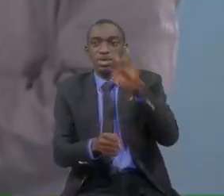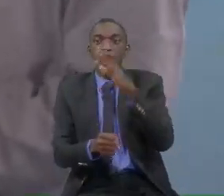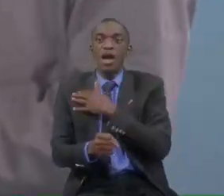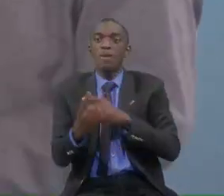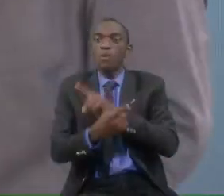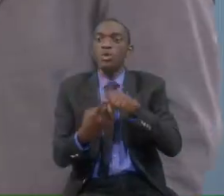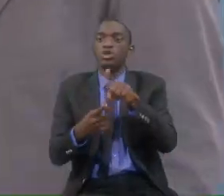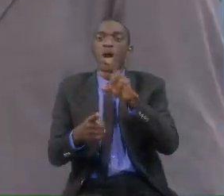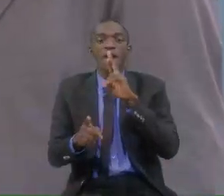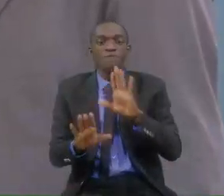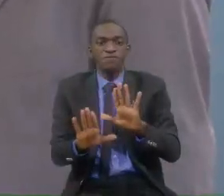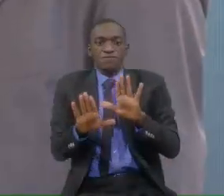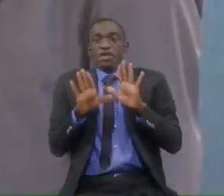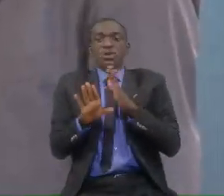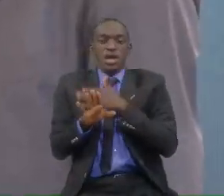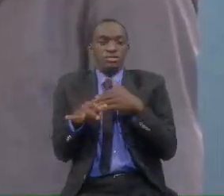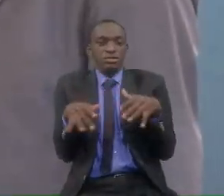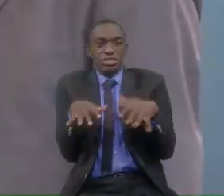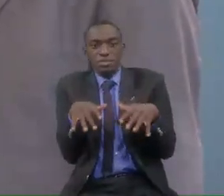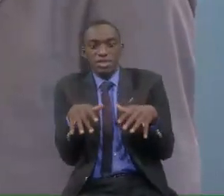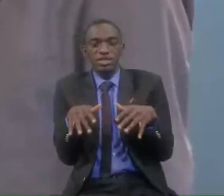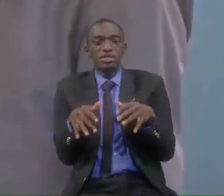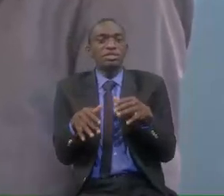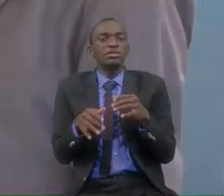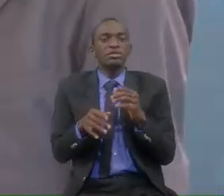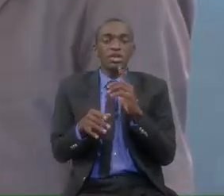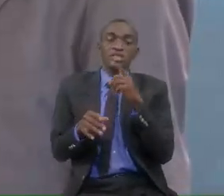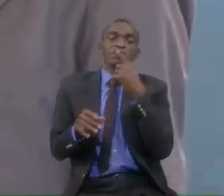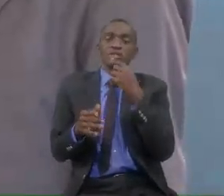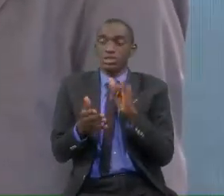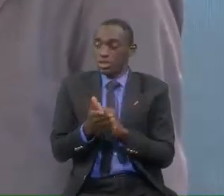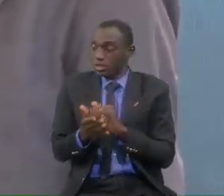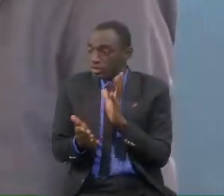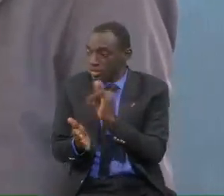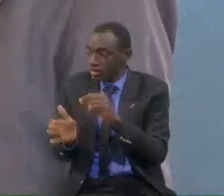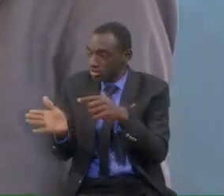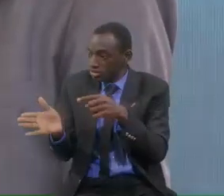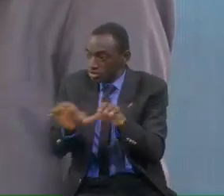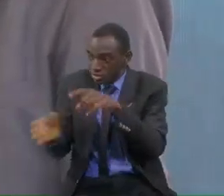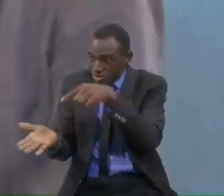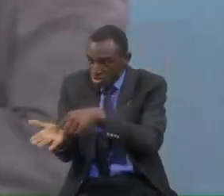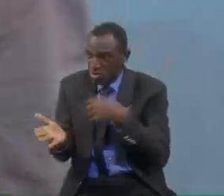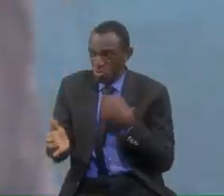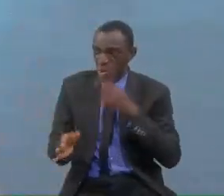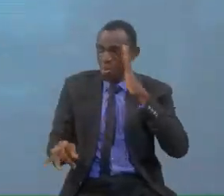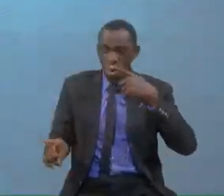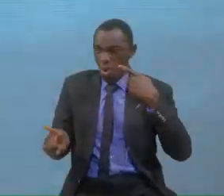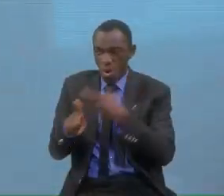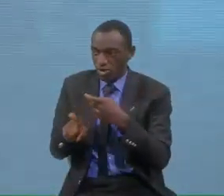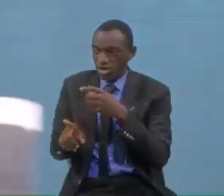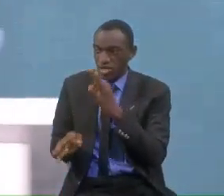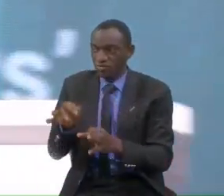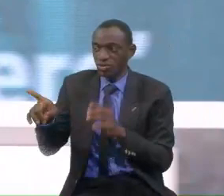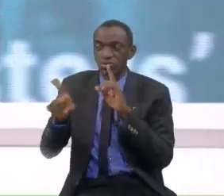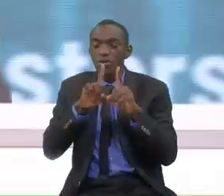timid, they say they'll do this to you if you talk like that again. And there are churches